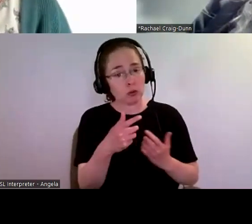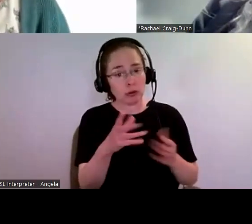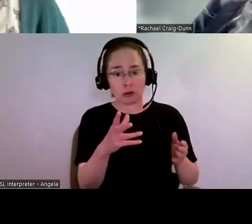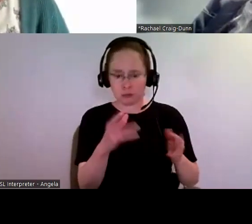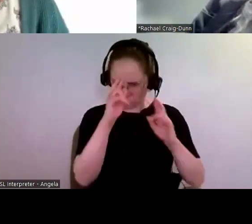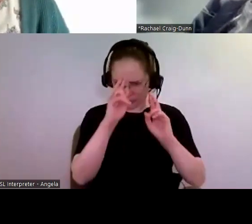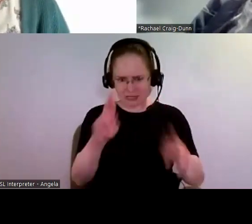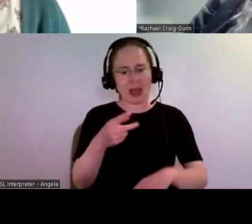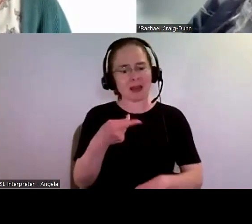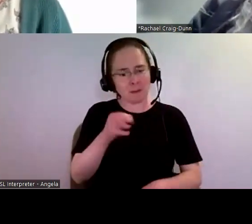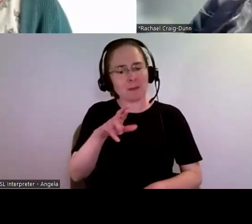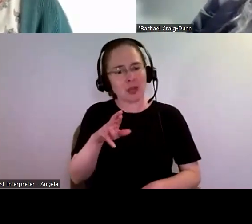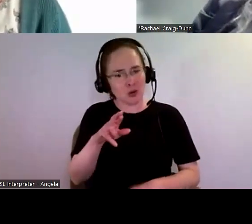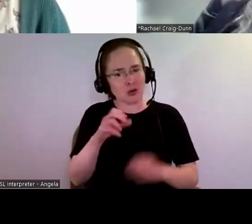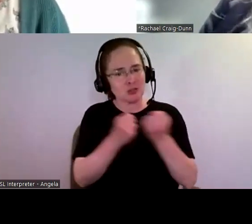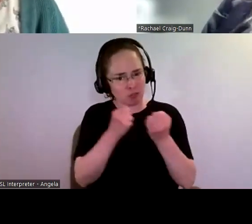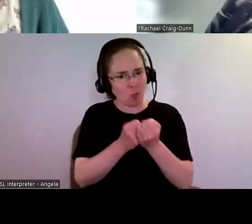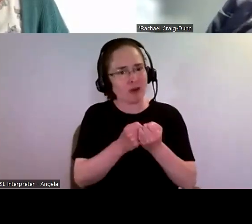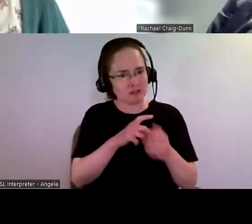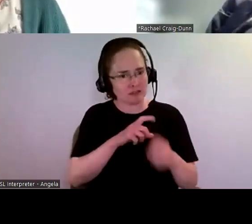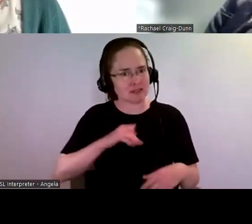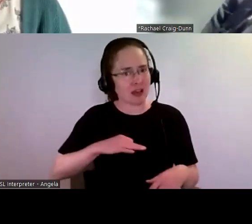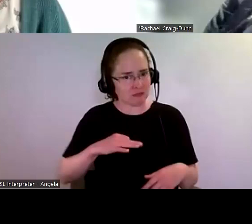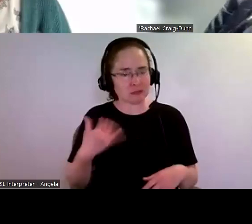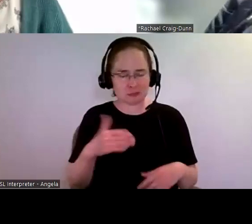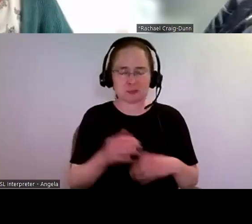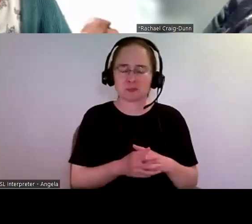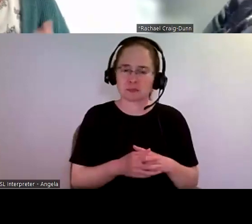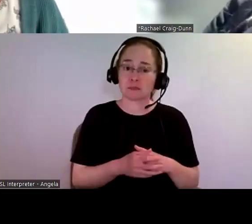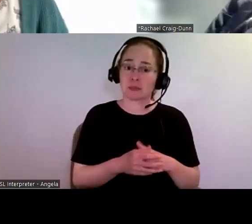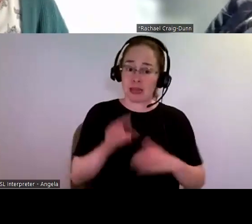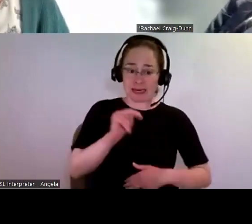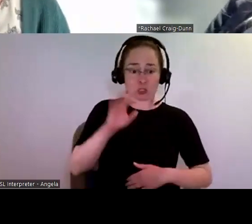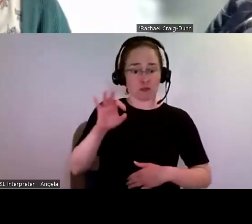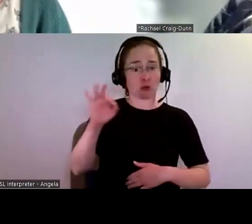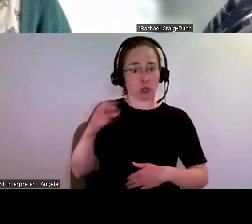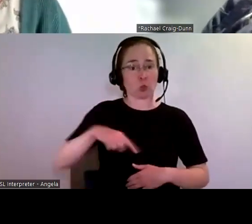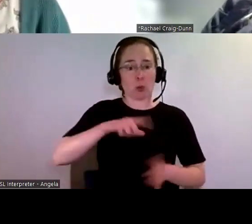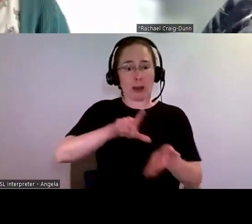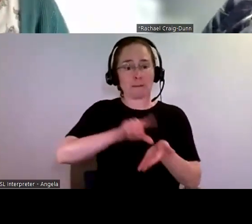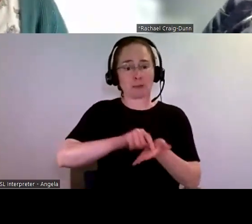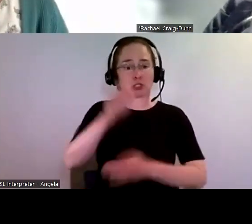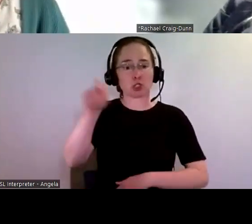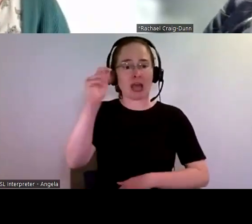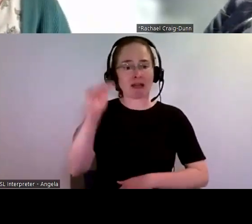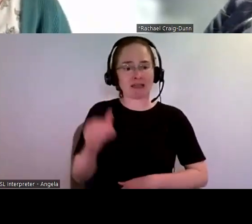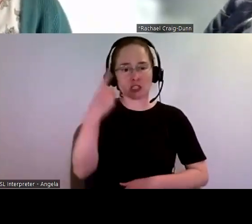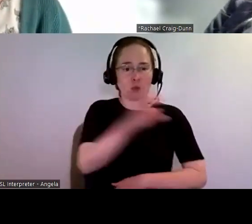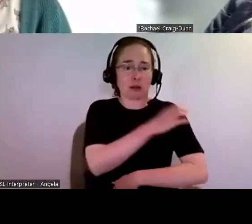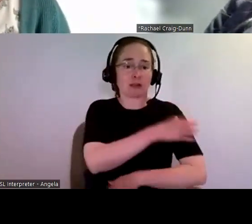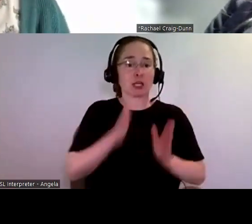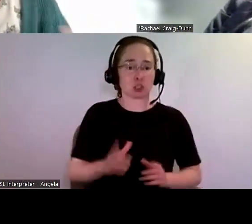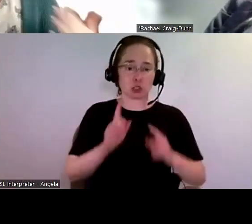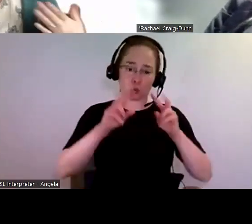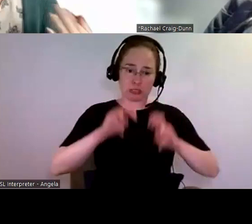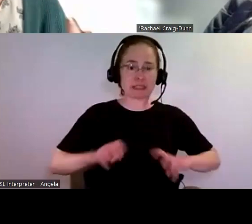that respect that they deserve. We also at the National Federation published a checklist for clinicians to assess